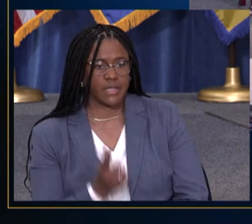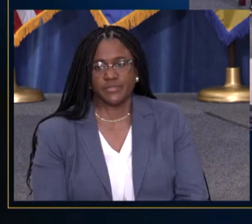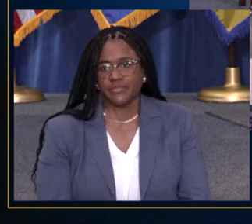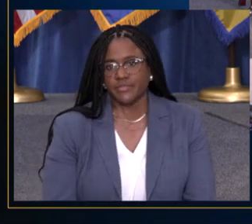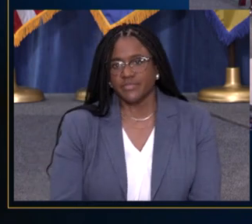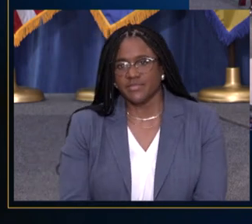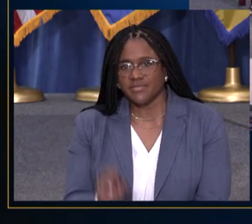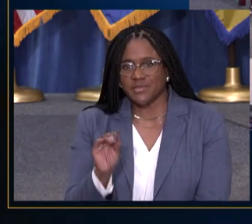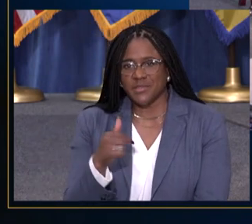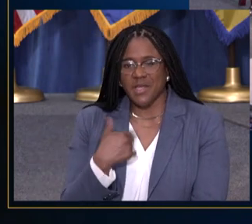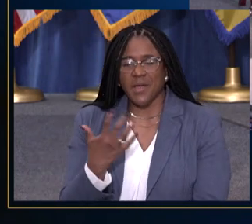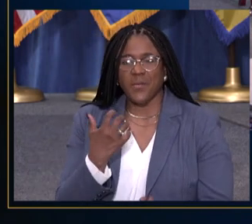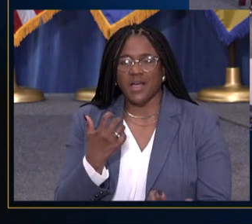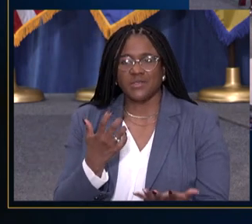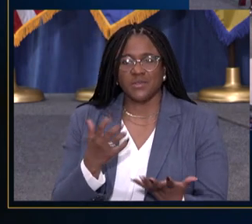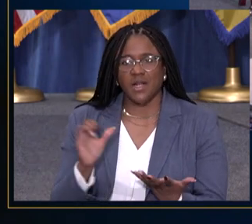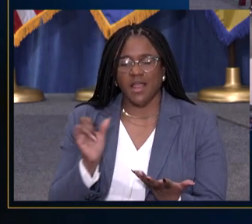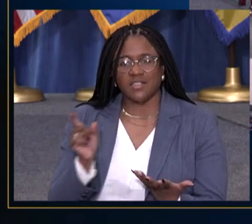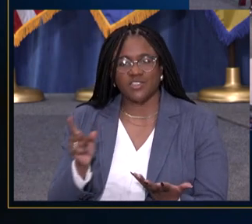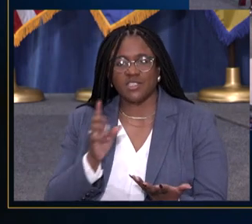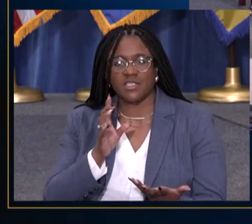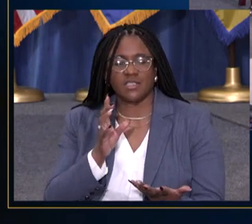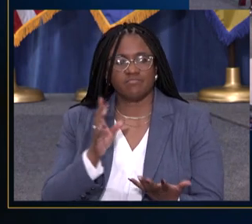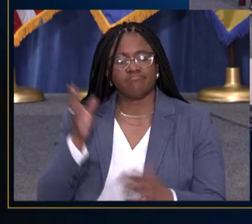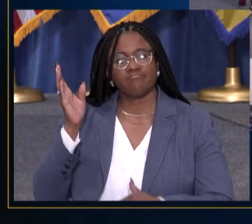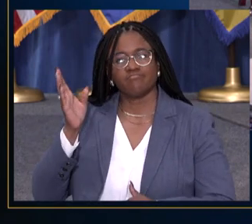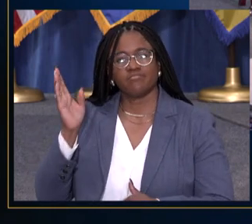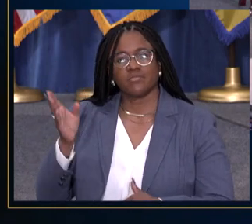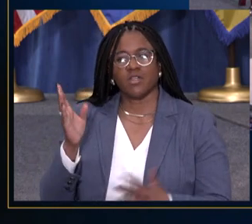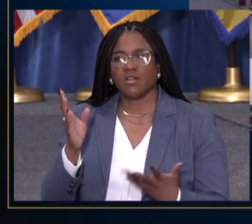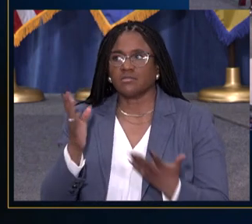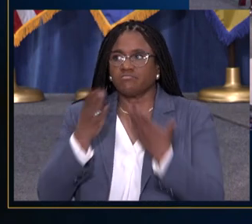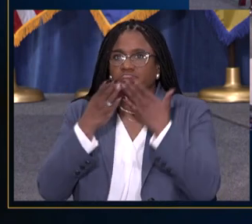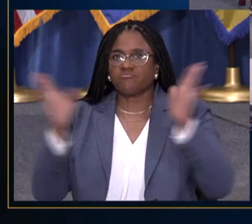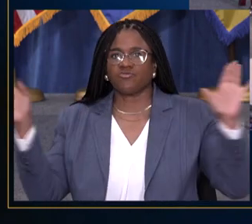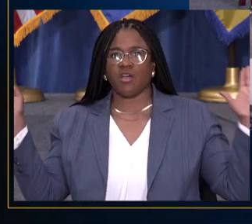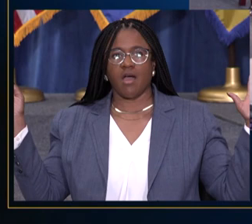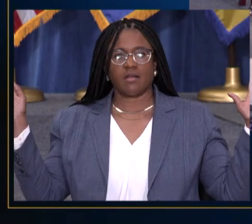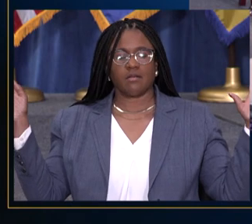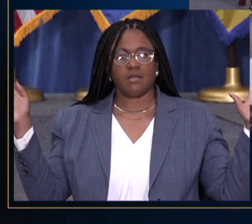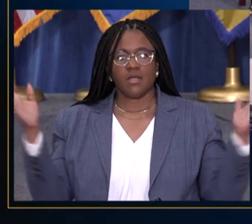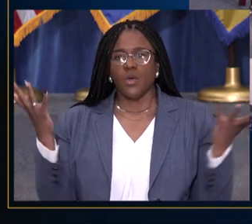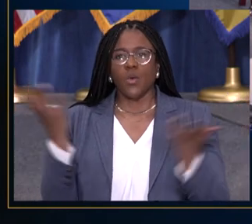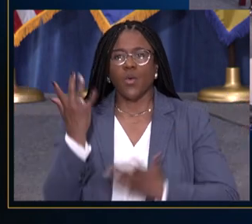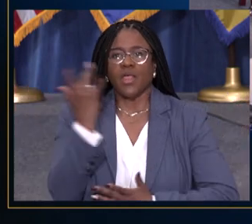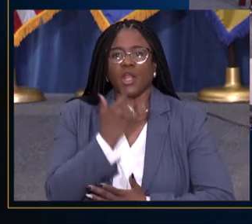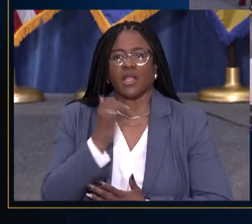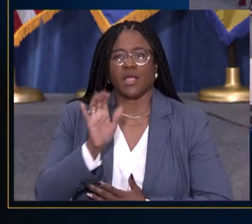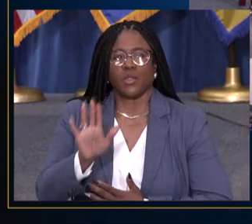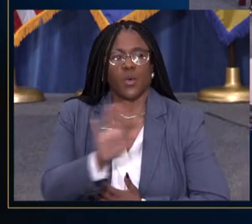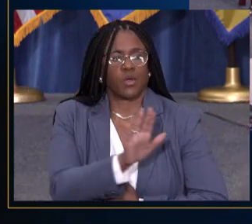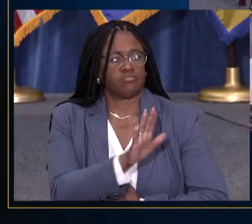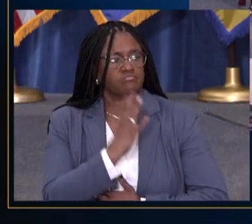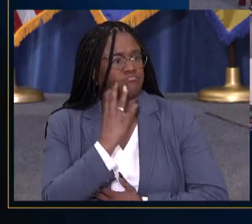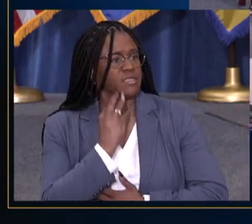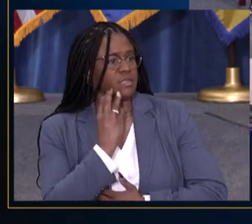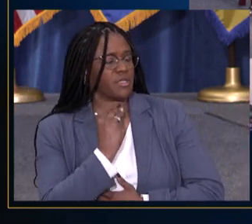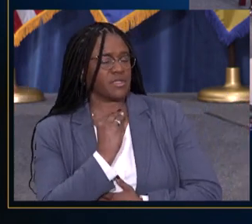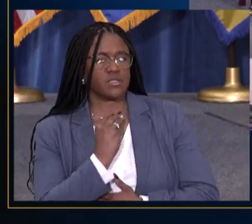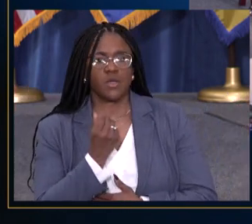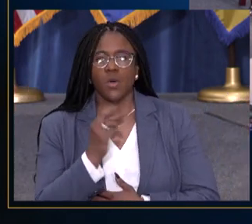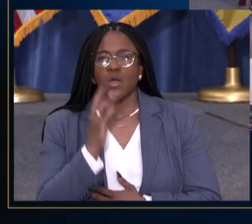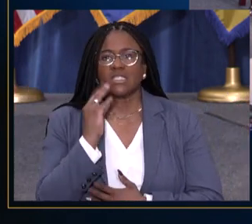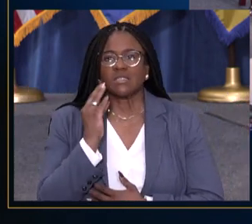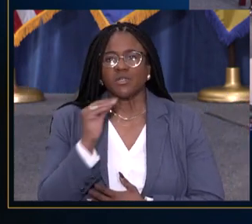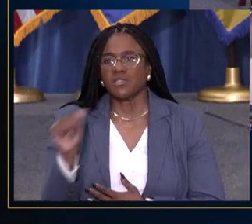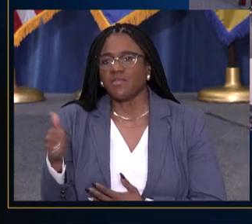what I just want to, as she talked at the broad level, what that looks like if you think about your own experience or the experience of